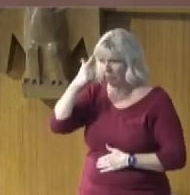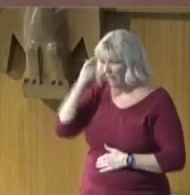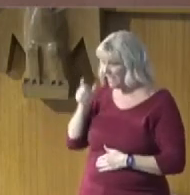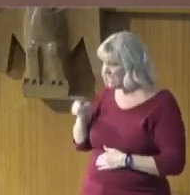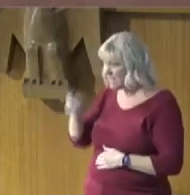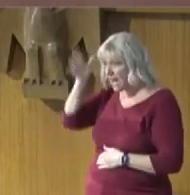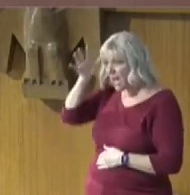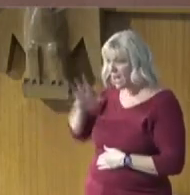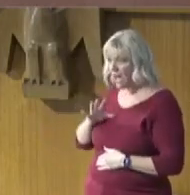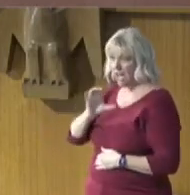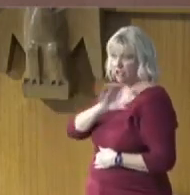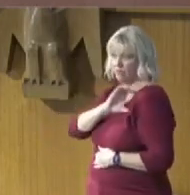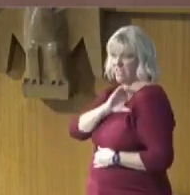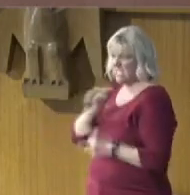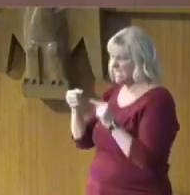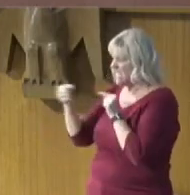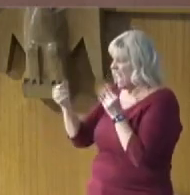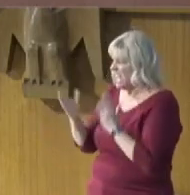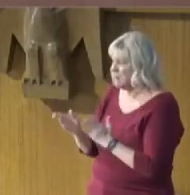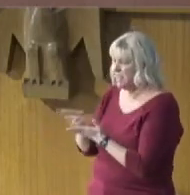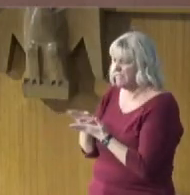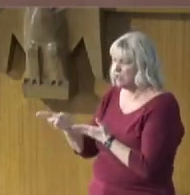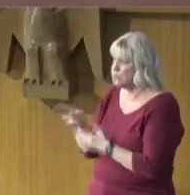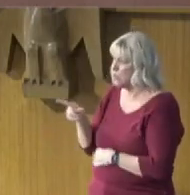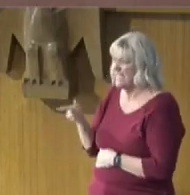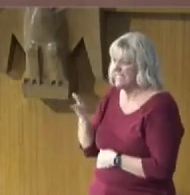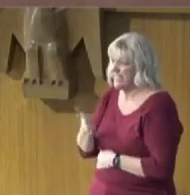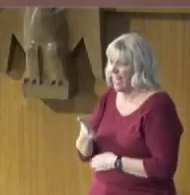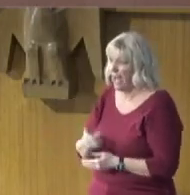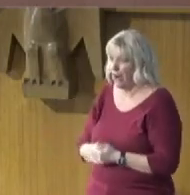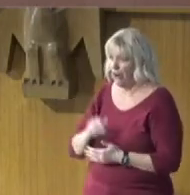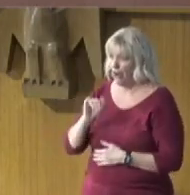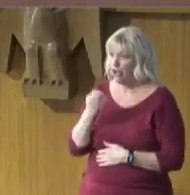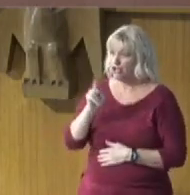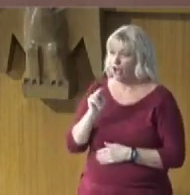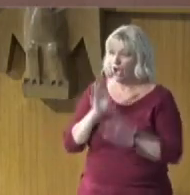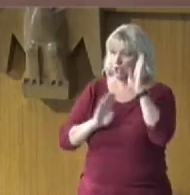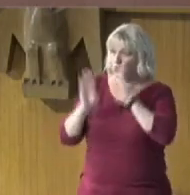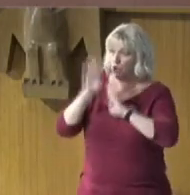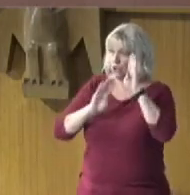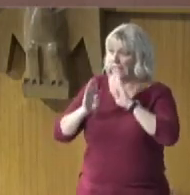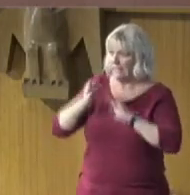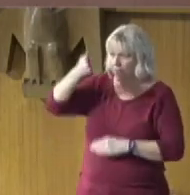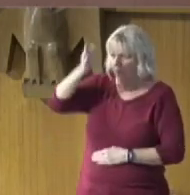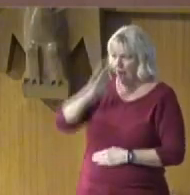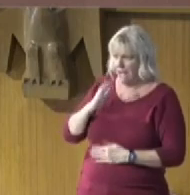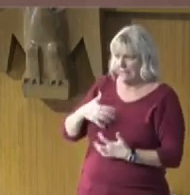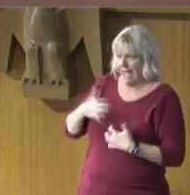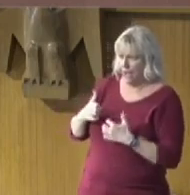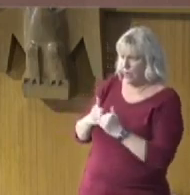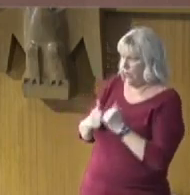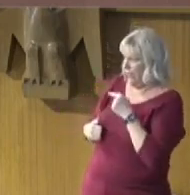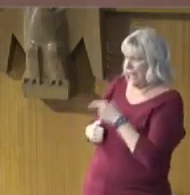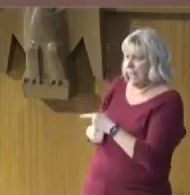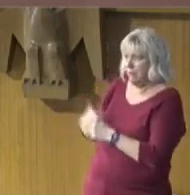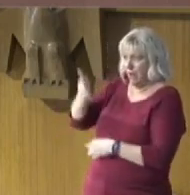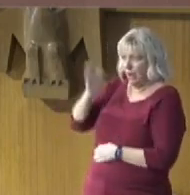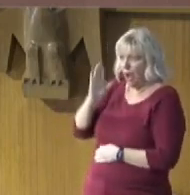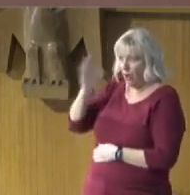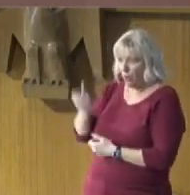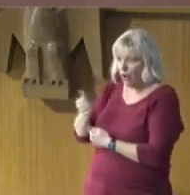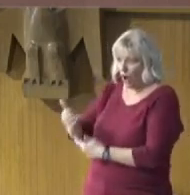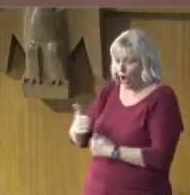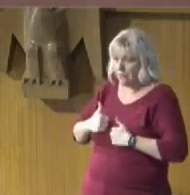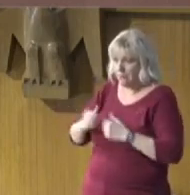truth, is inside. John is worried that God is so angry with Cerinthus that God will cause the bathhouse